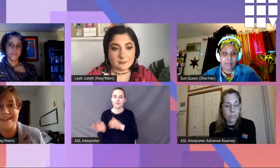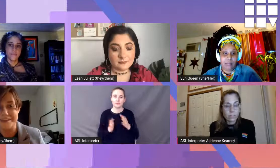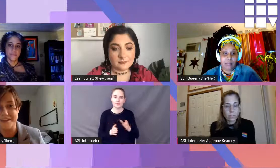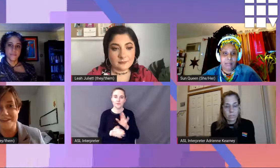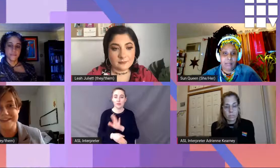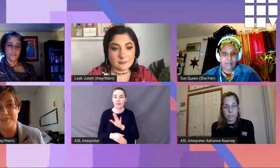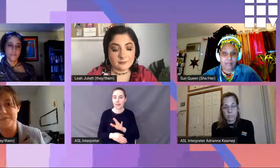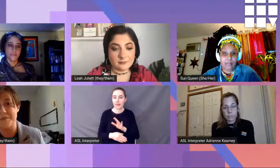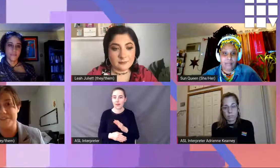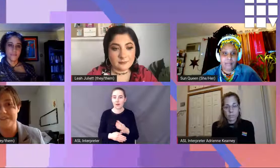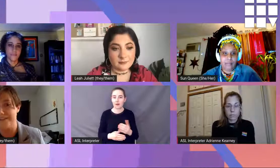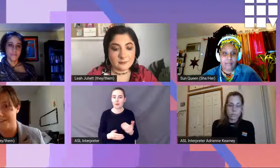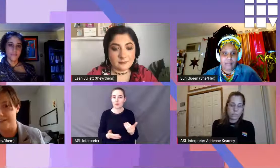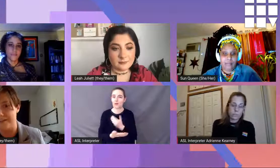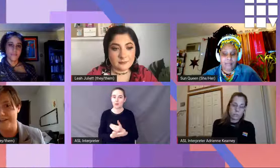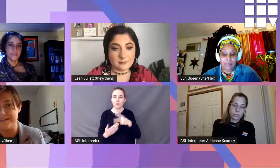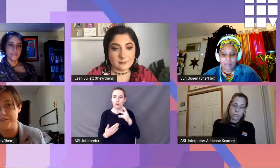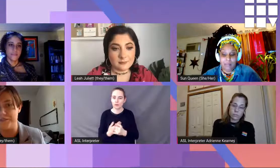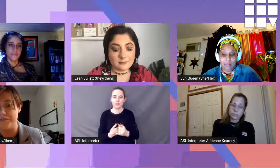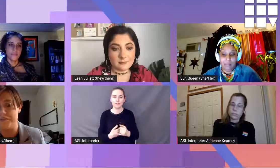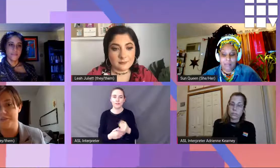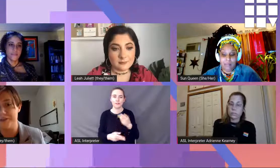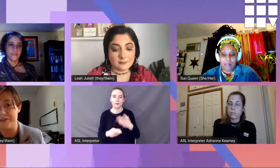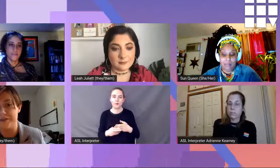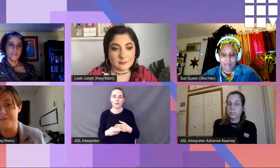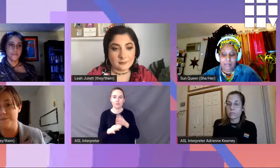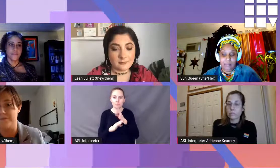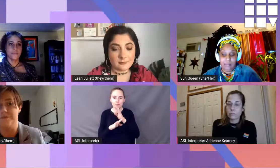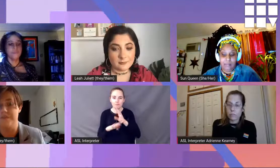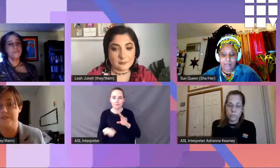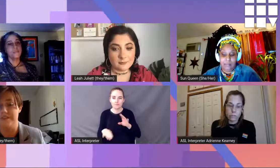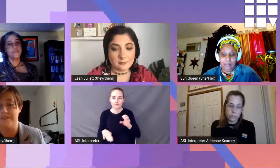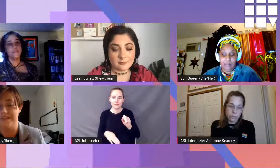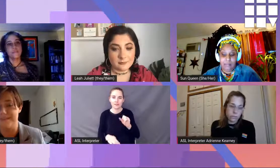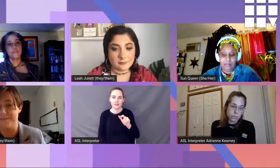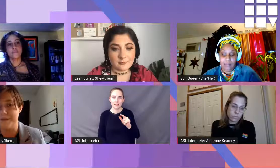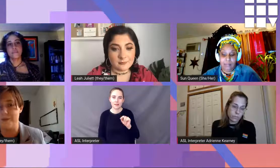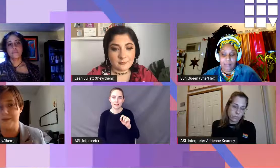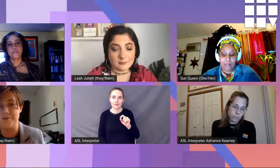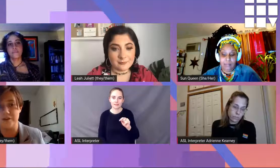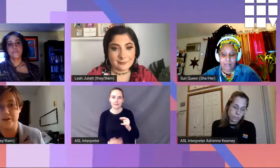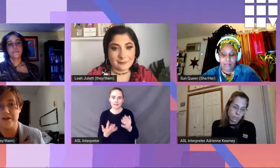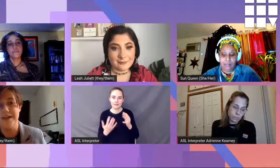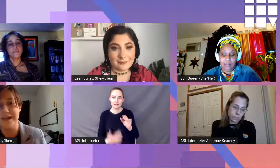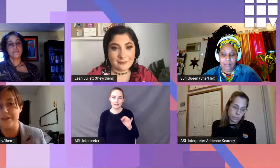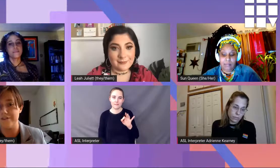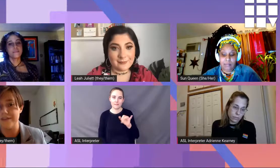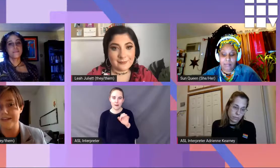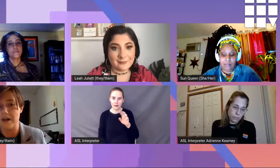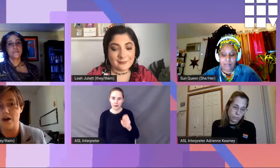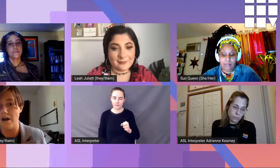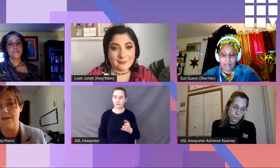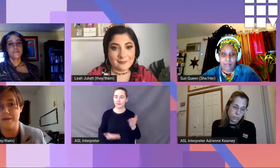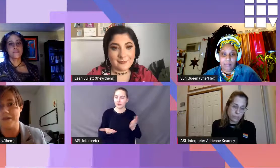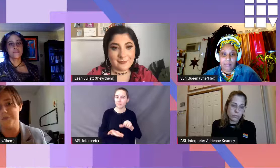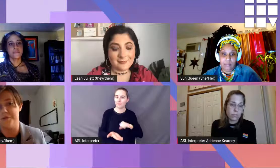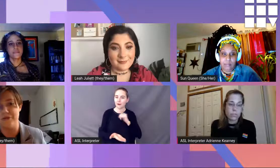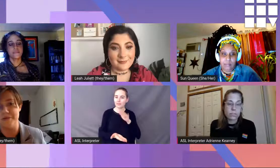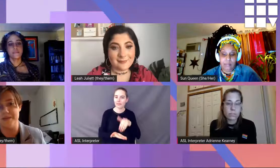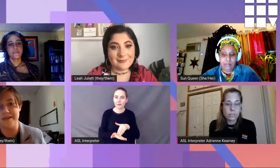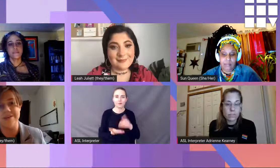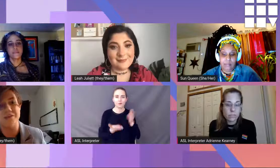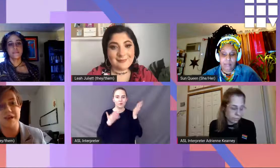And last but not least, remember that the center is here for you with our programs, support services, case management, and more. And you can find out all